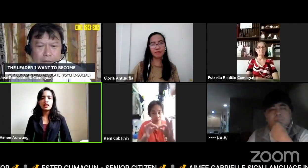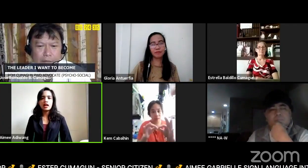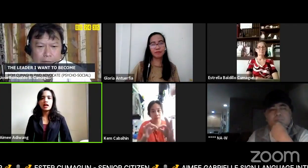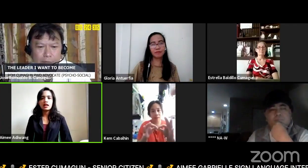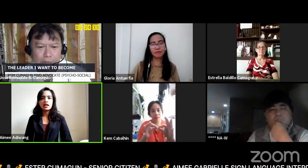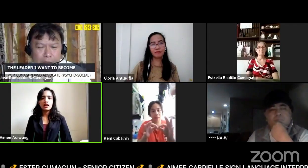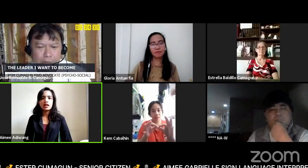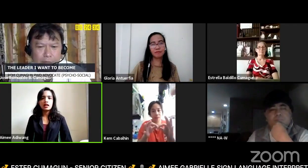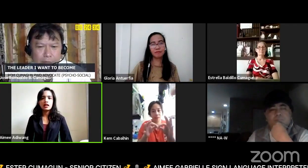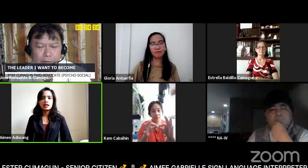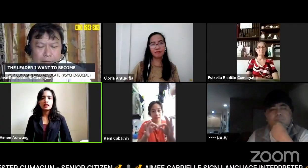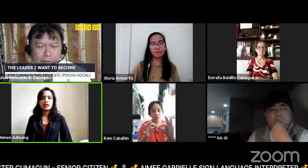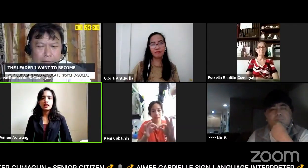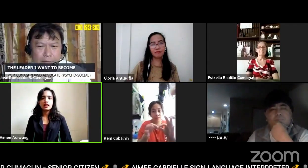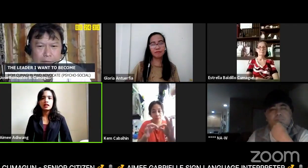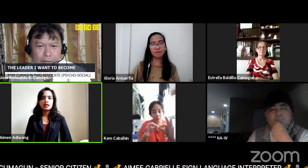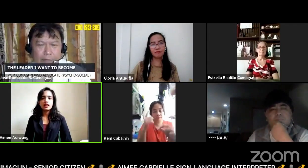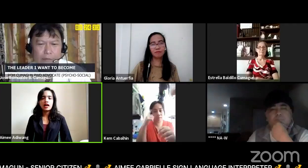I think